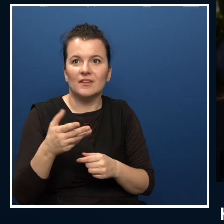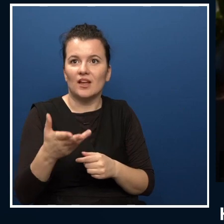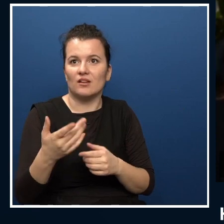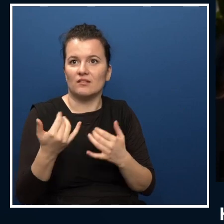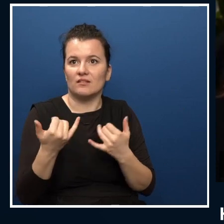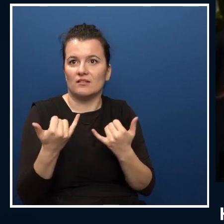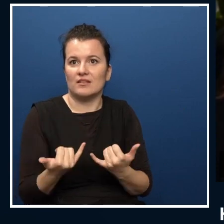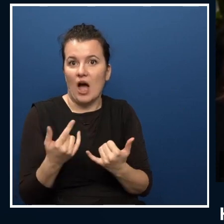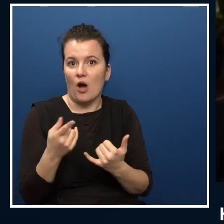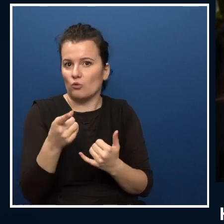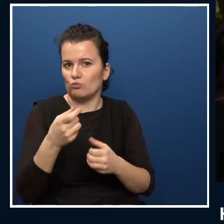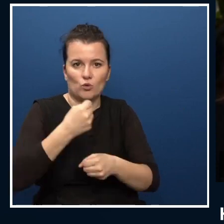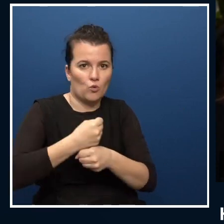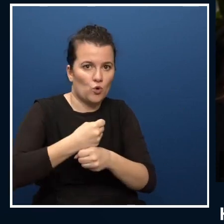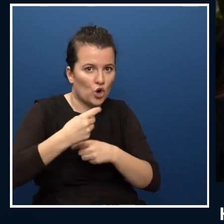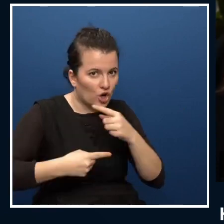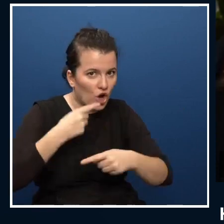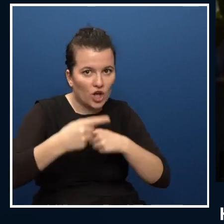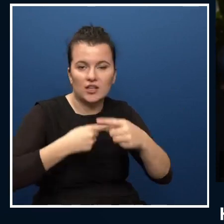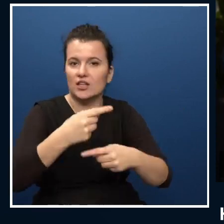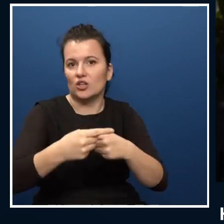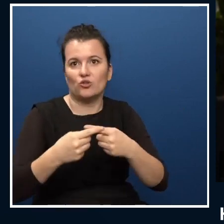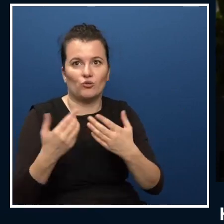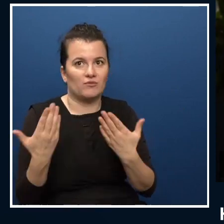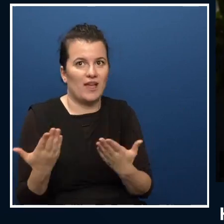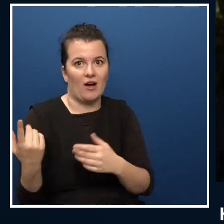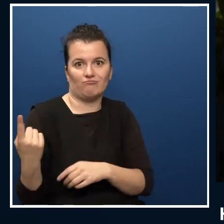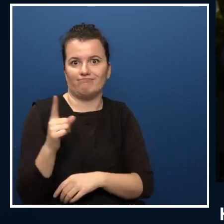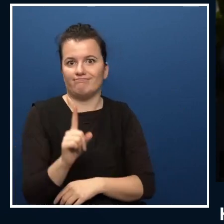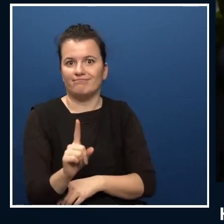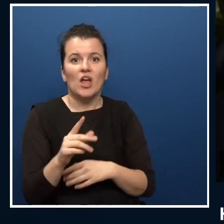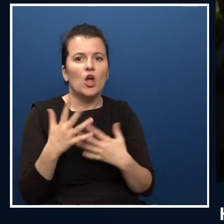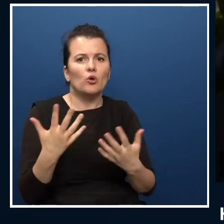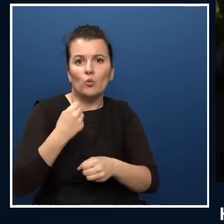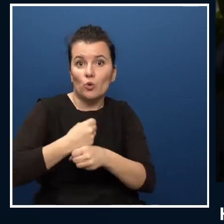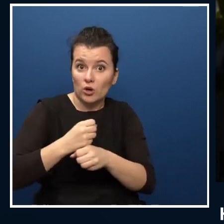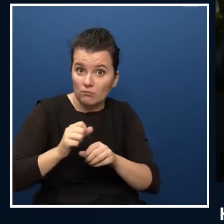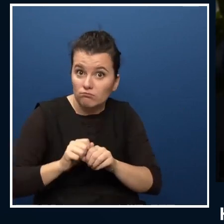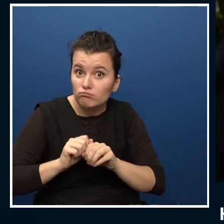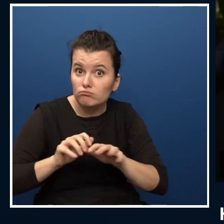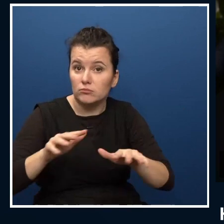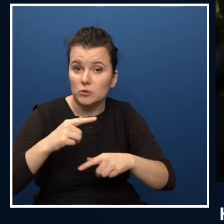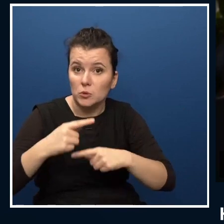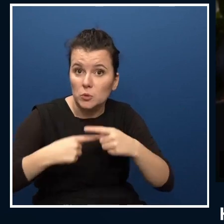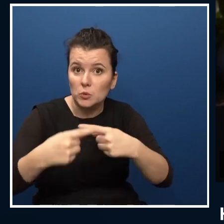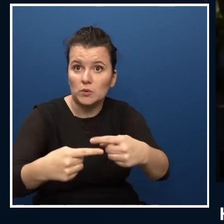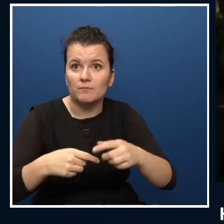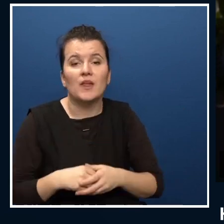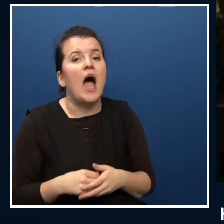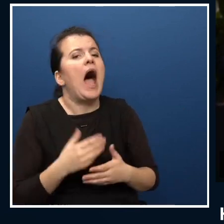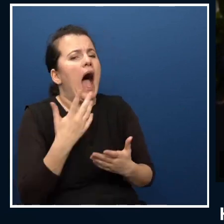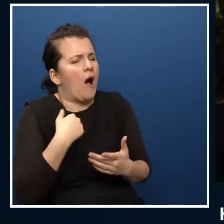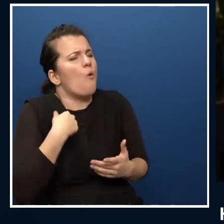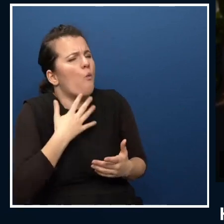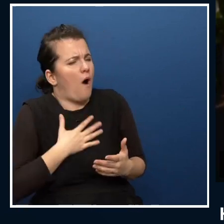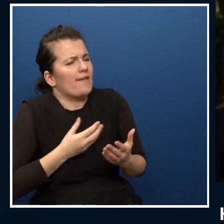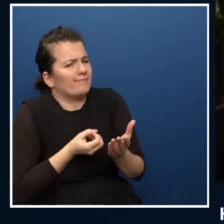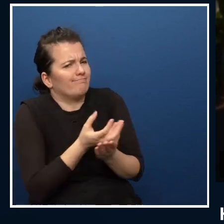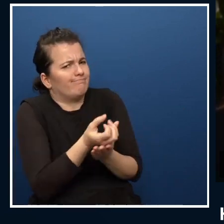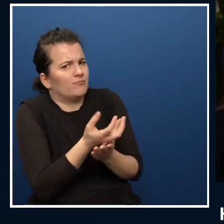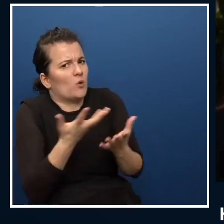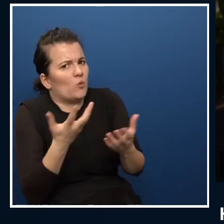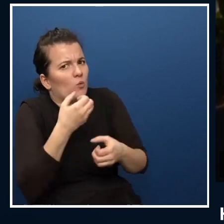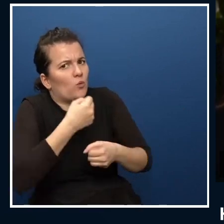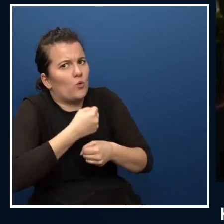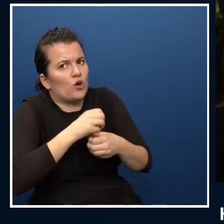been working on that full time, but for those who may have missed the story, the idea, people are asking about my glasses.